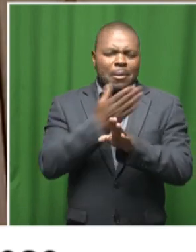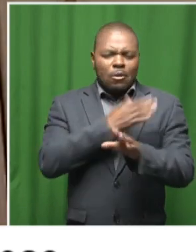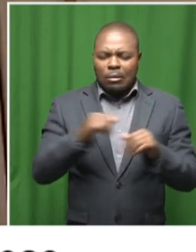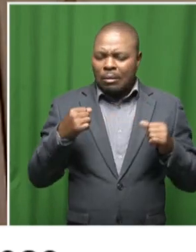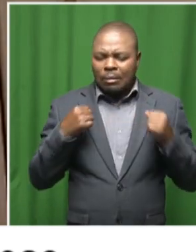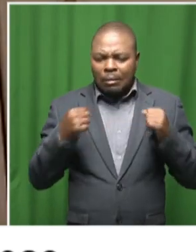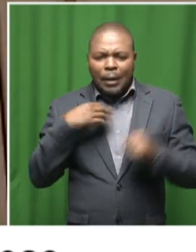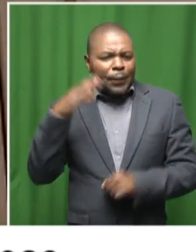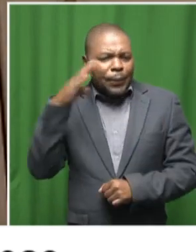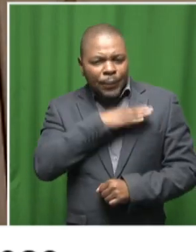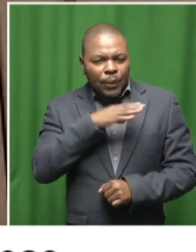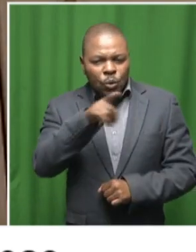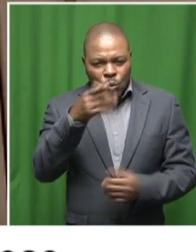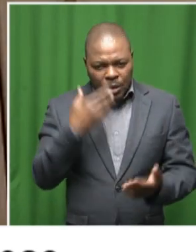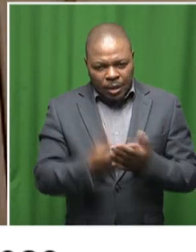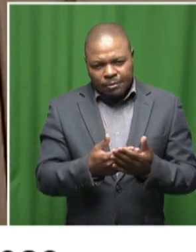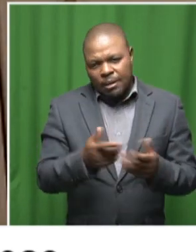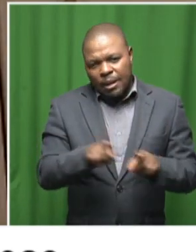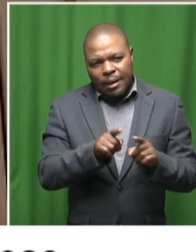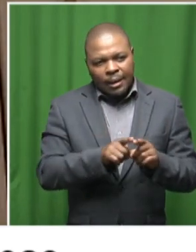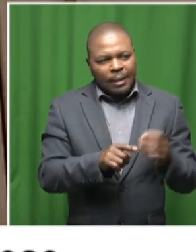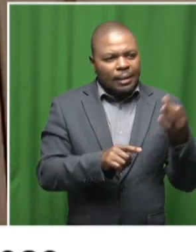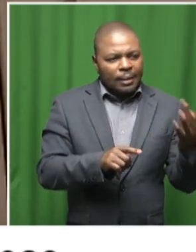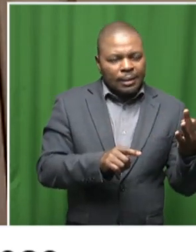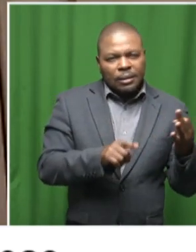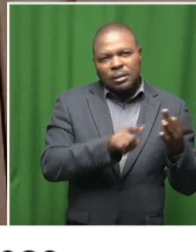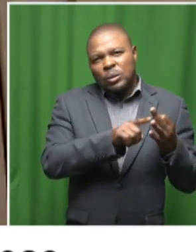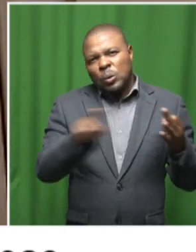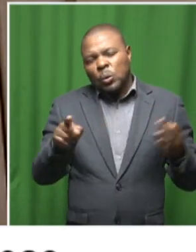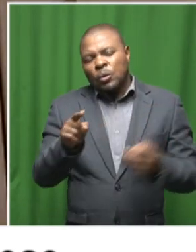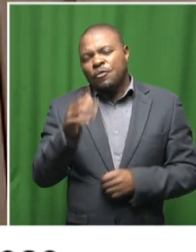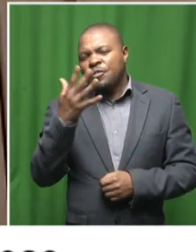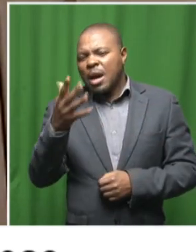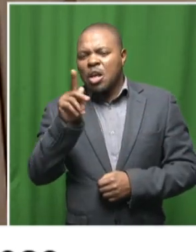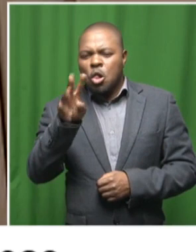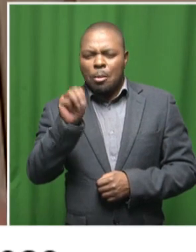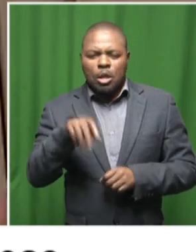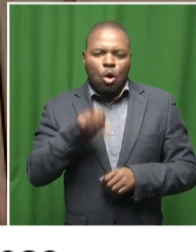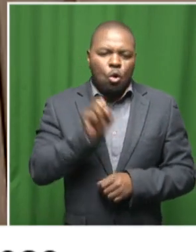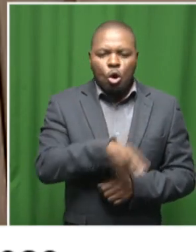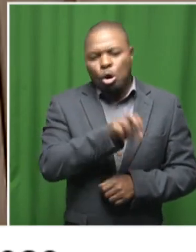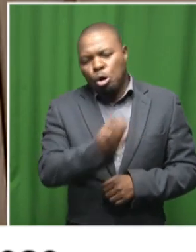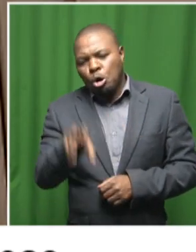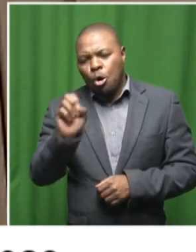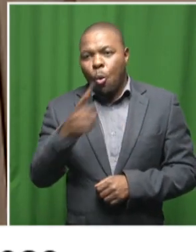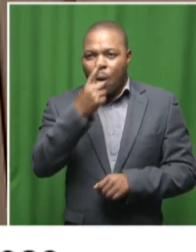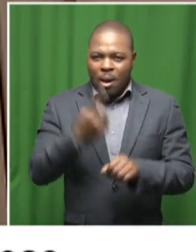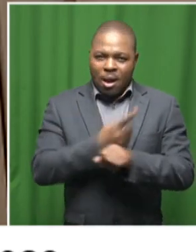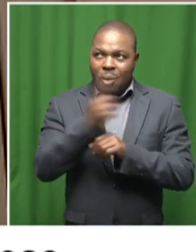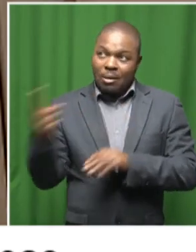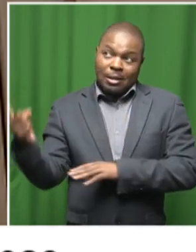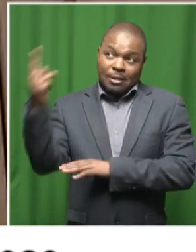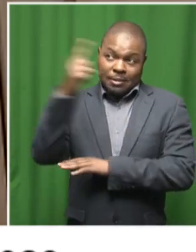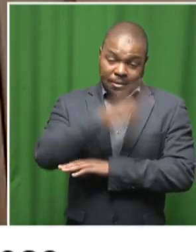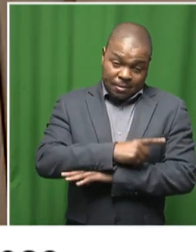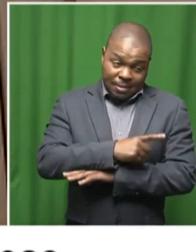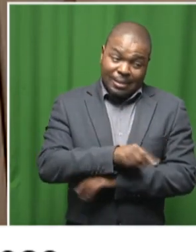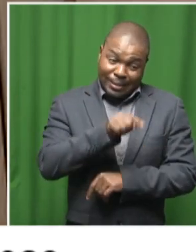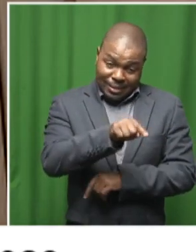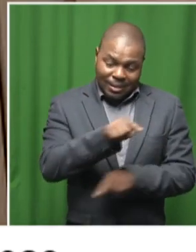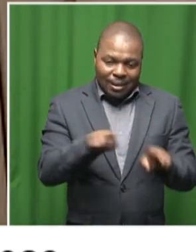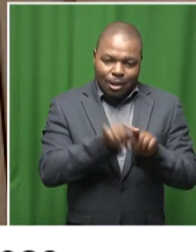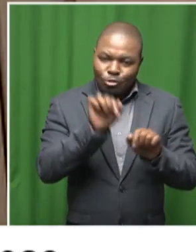to exercise. So you can even do between 3 to 5 kilometer walks, right? At least for like an hour a day. So that is part of